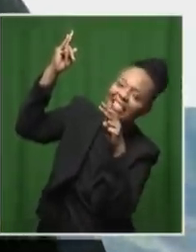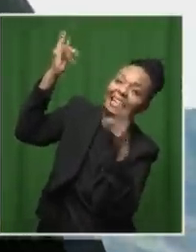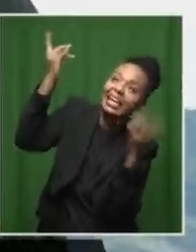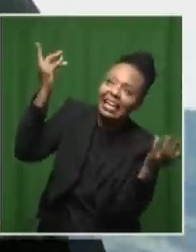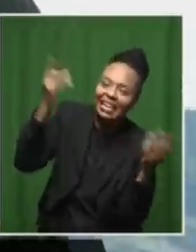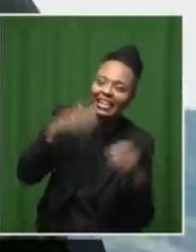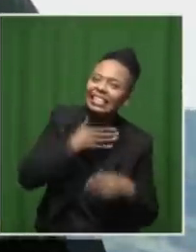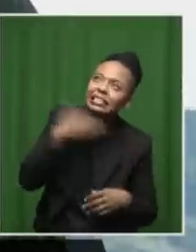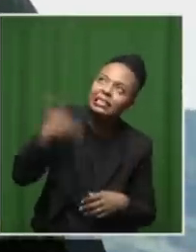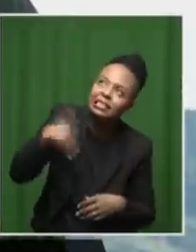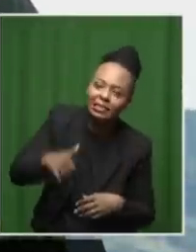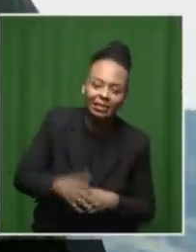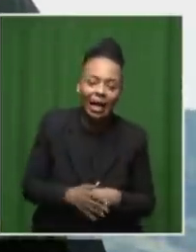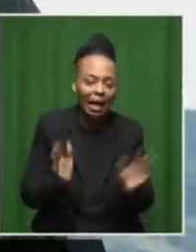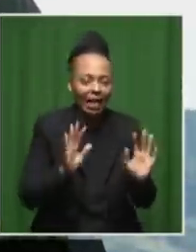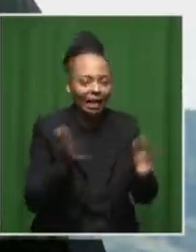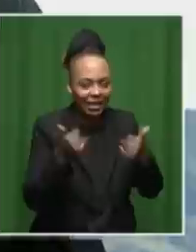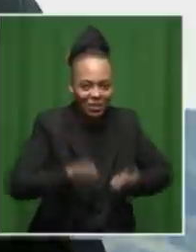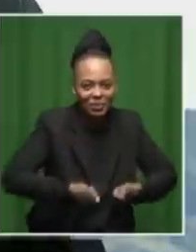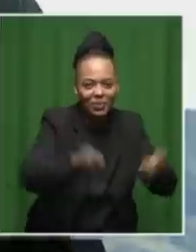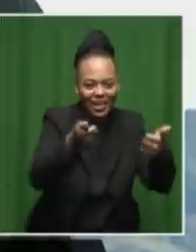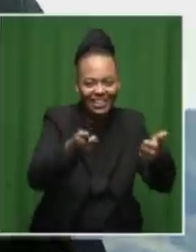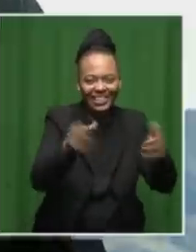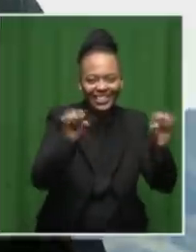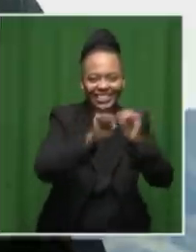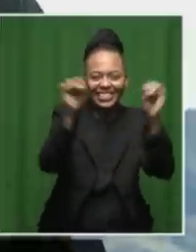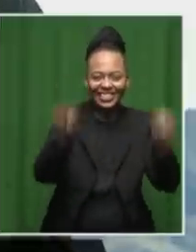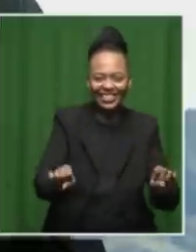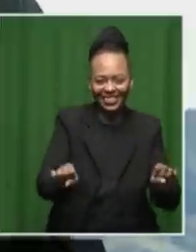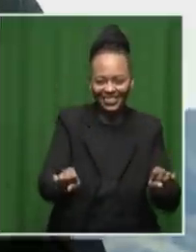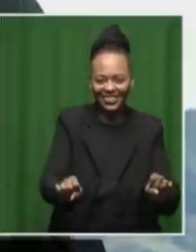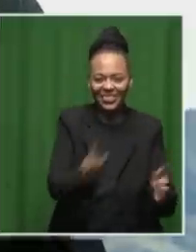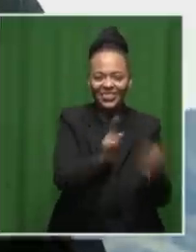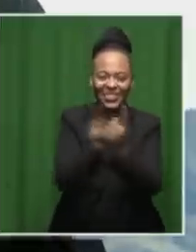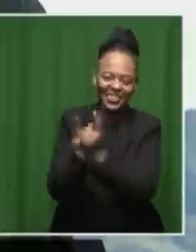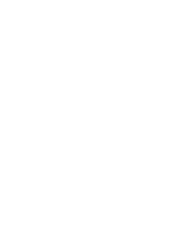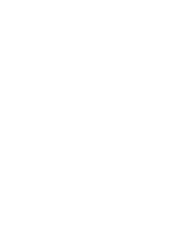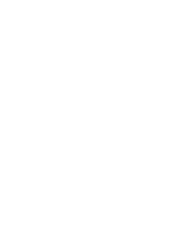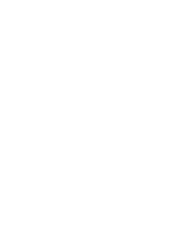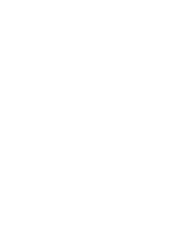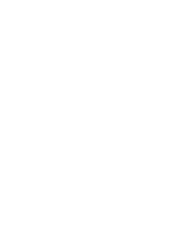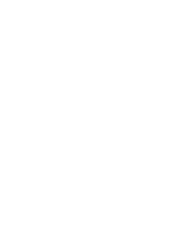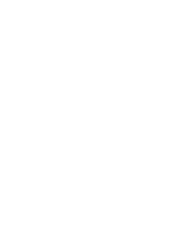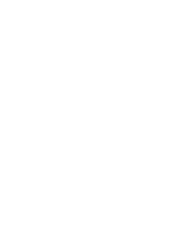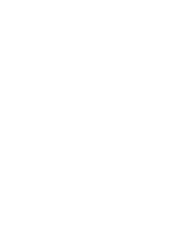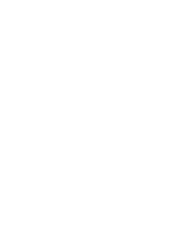that, I'm going to send you back to studio, and we'll be speaking to more of the players as we proceed.